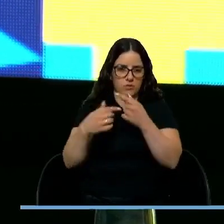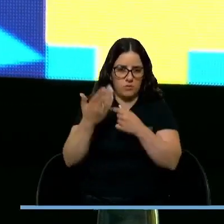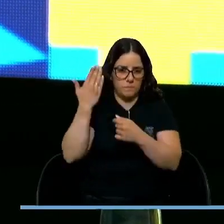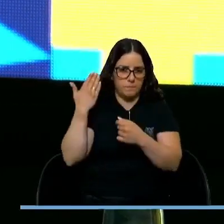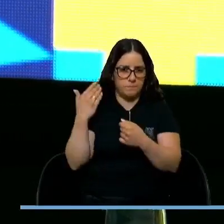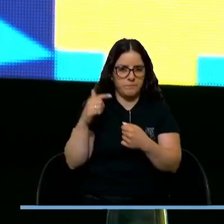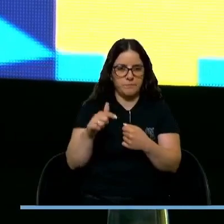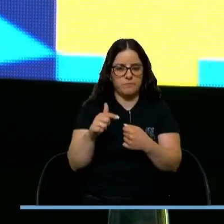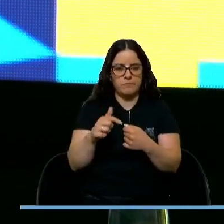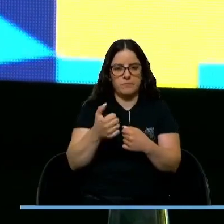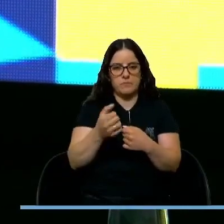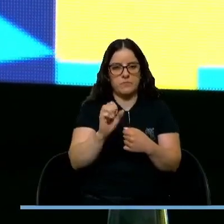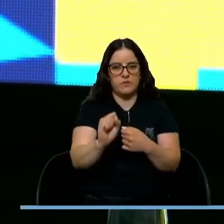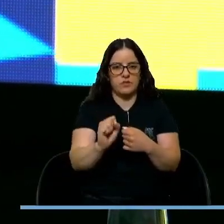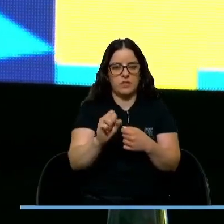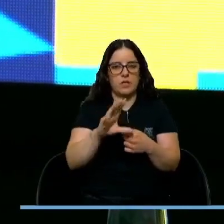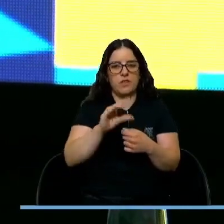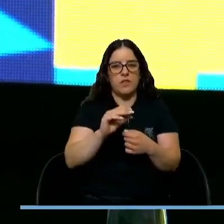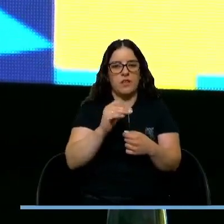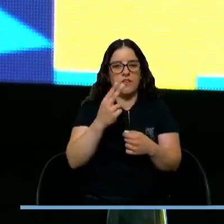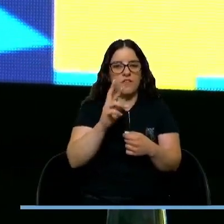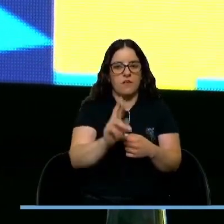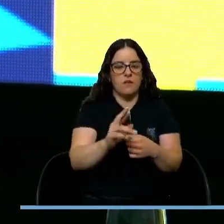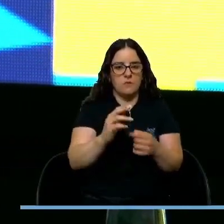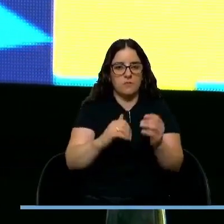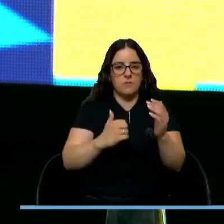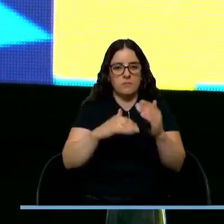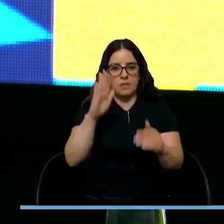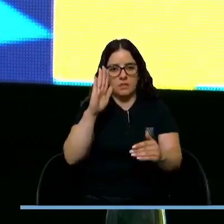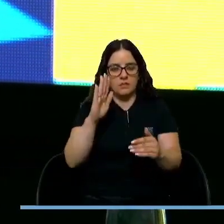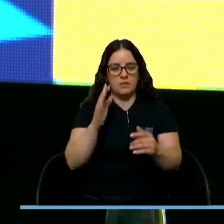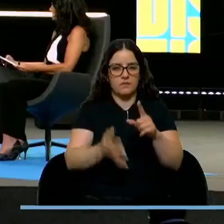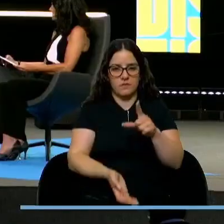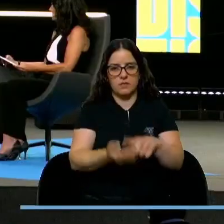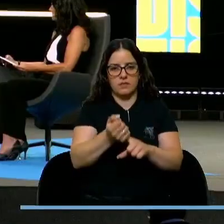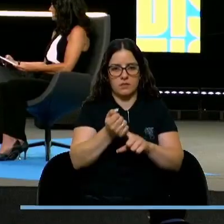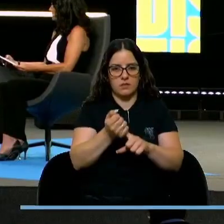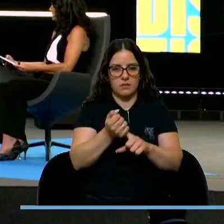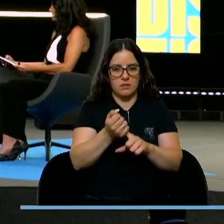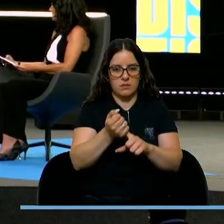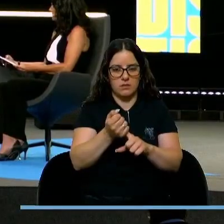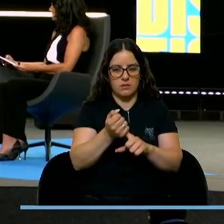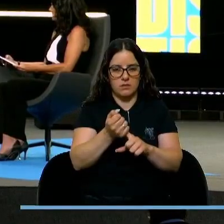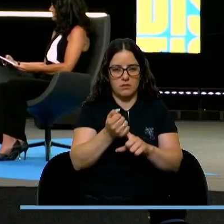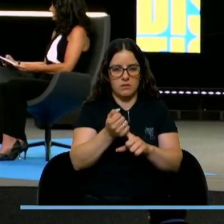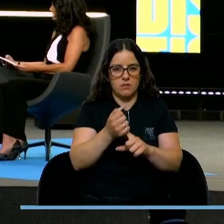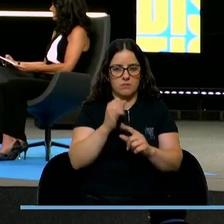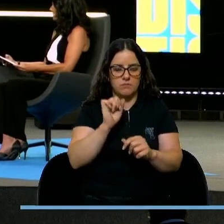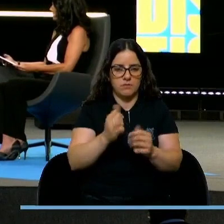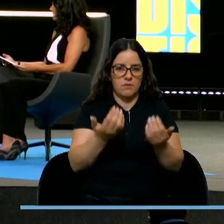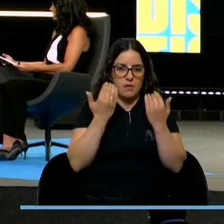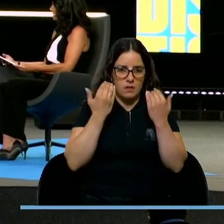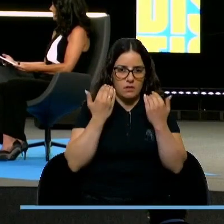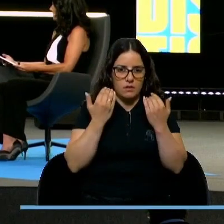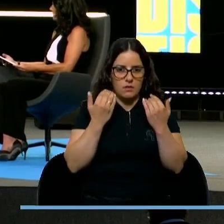times more efficient than 4G per data. So the focus of our R&D is how